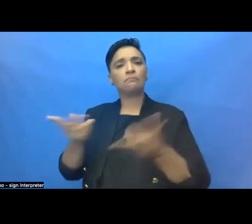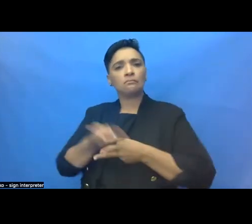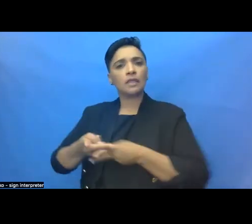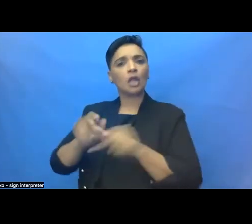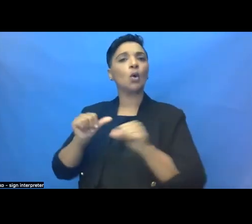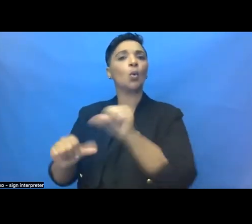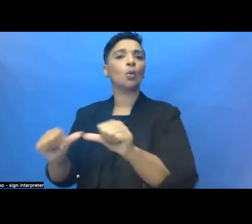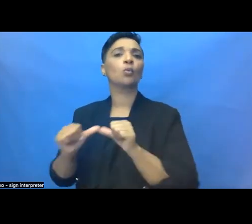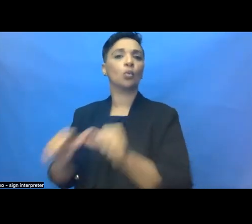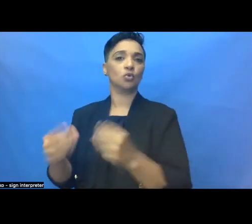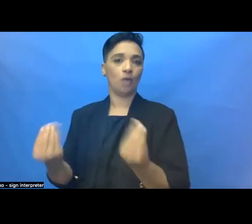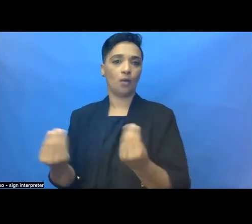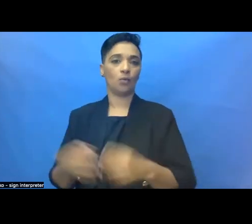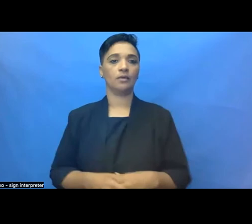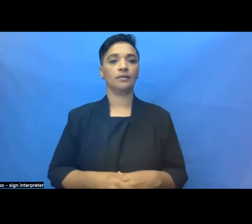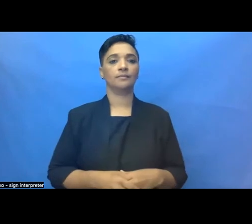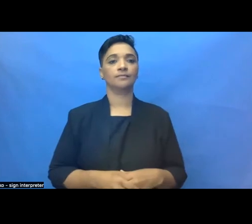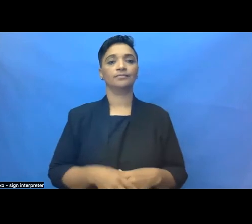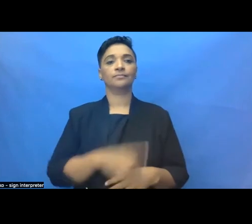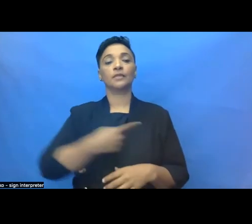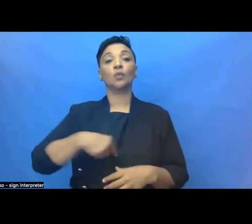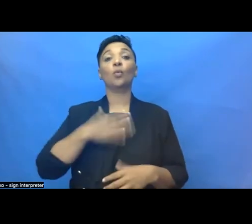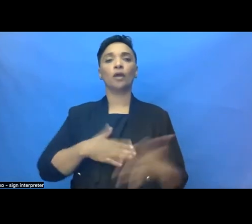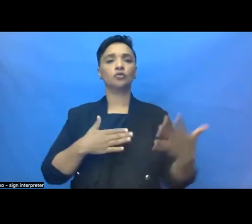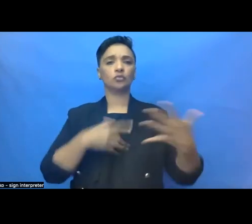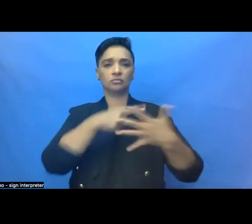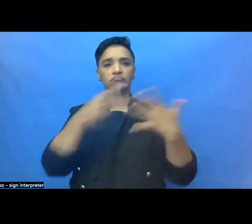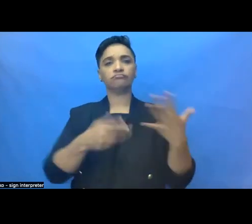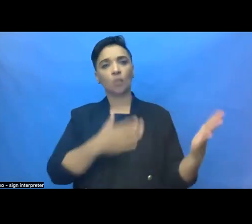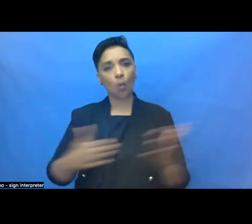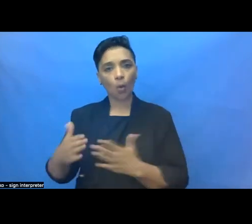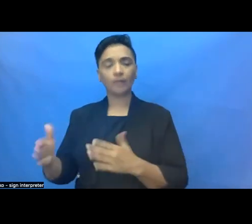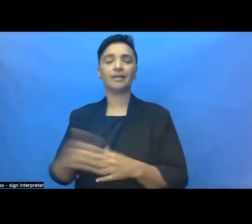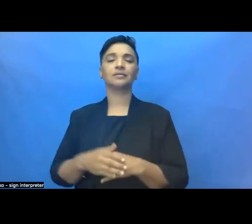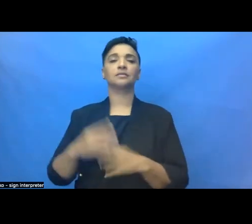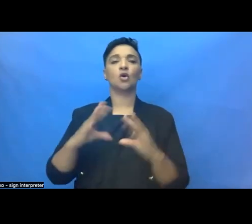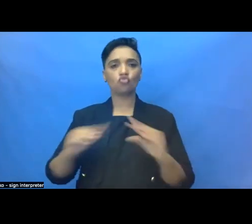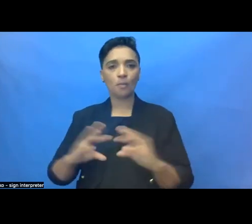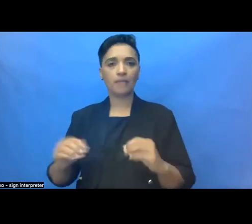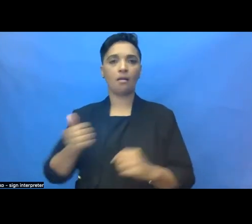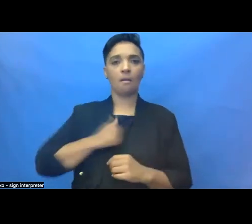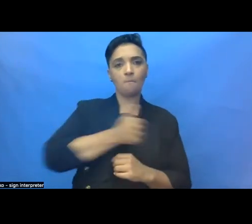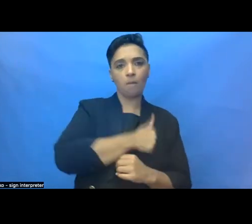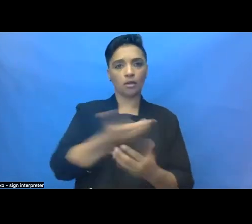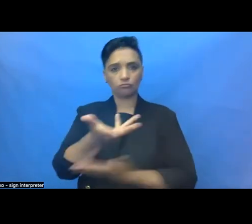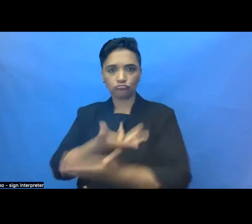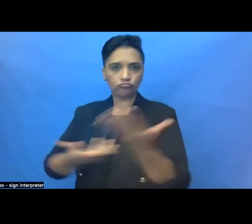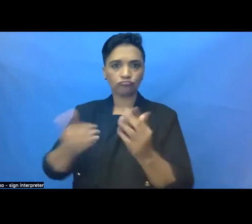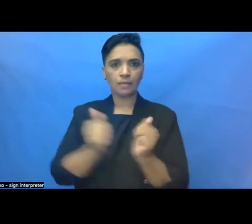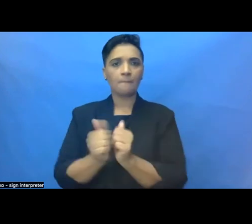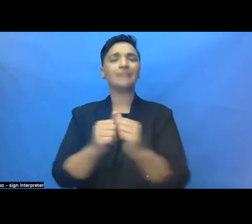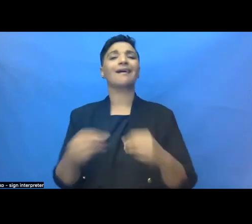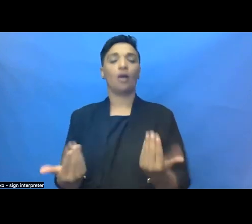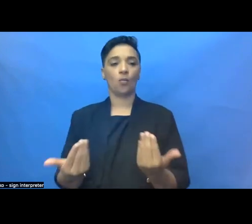organizing such things with our partners from Romania, from Poland, and I think that now we